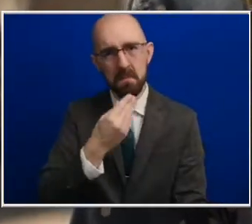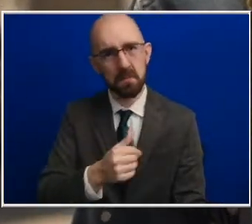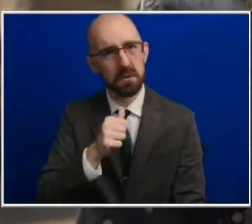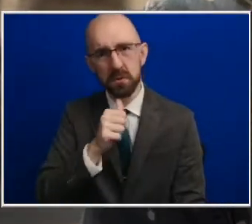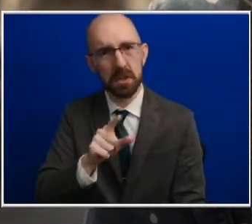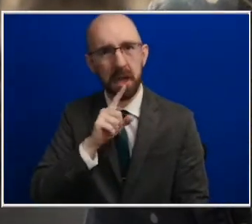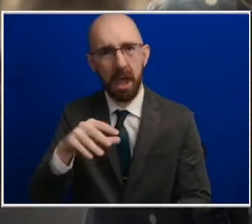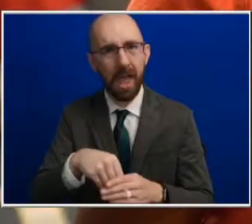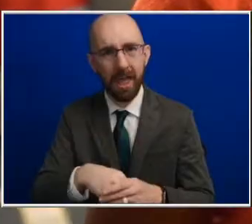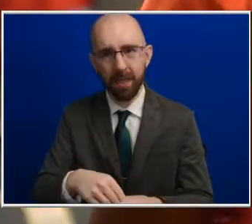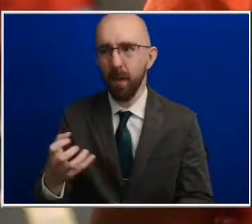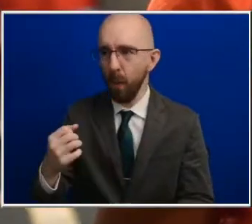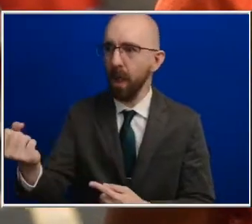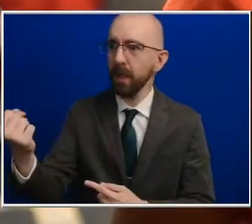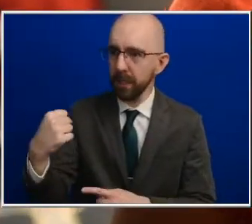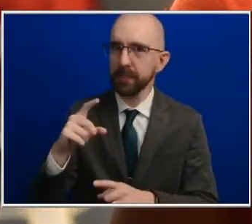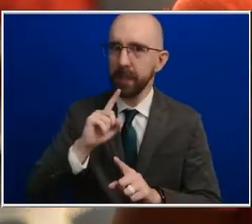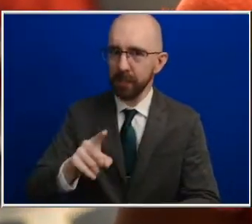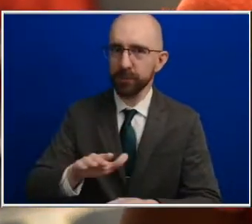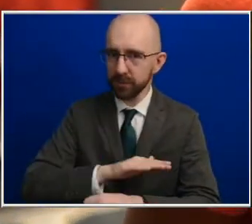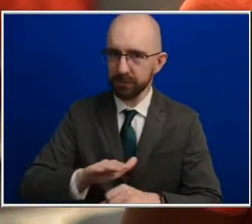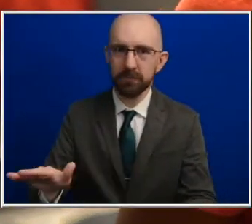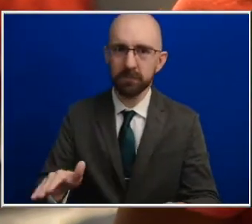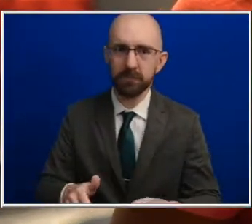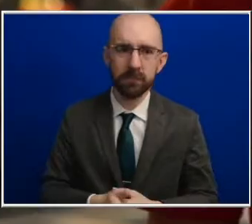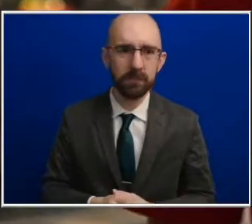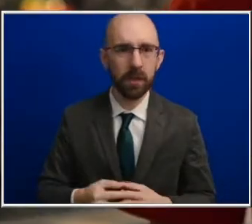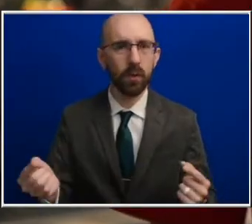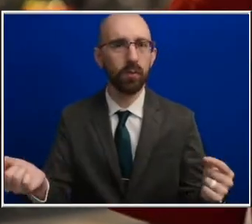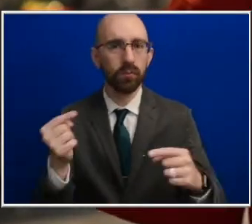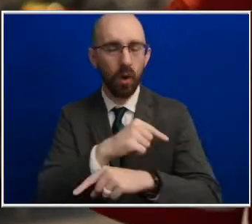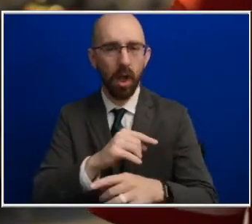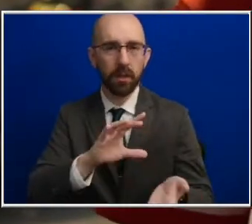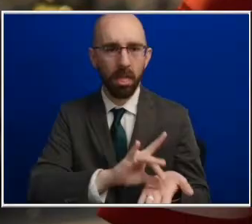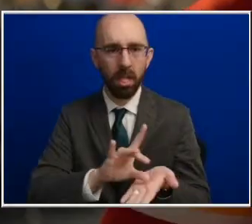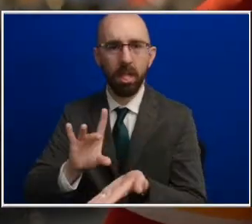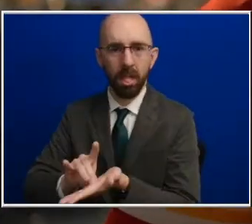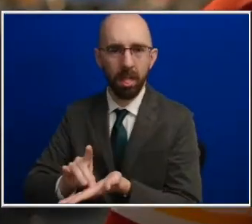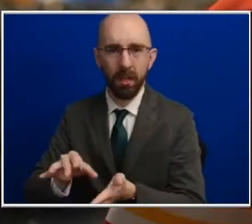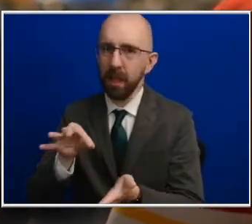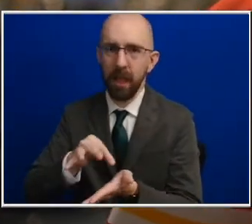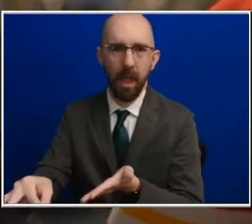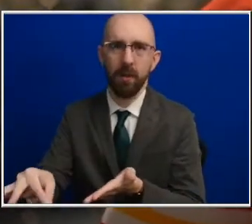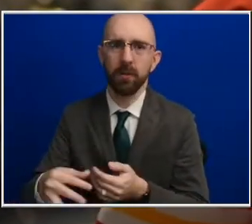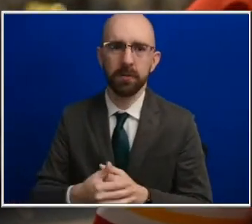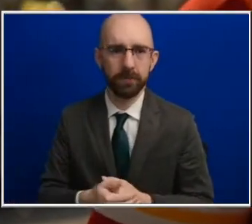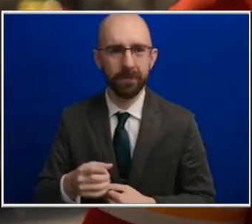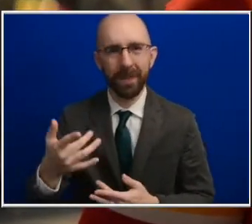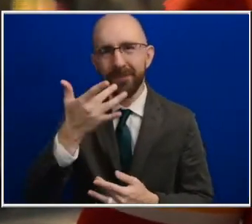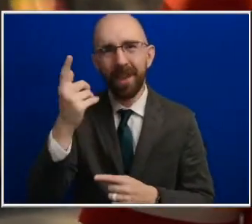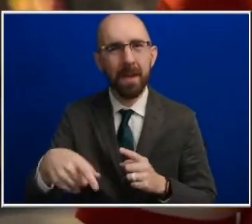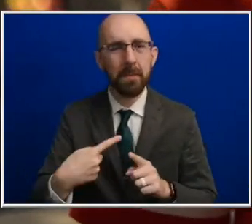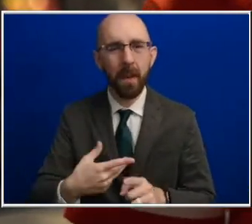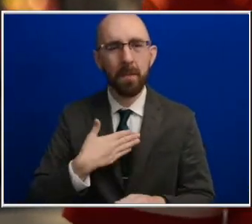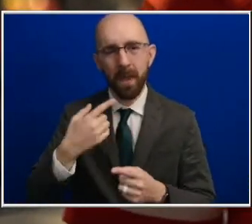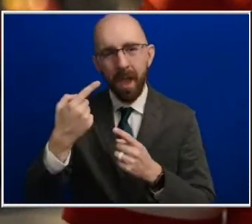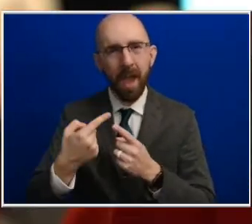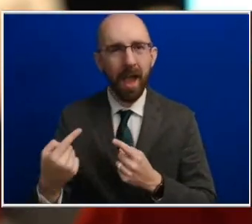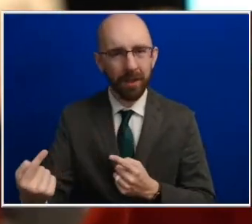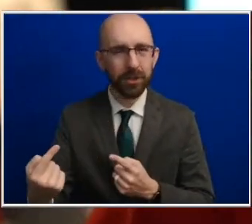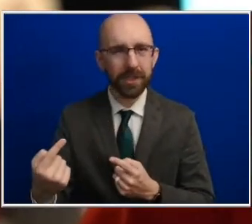like a yes or a Cross-contamination even counts. I forget about my allergies, and